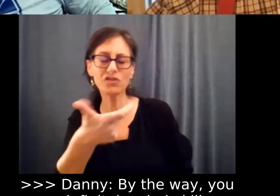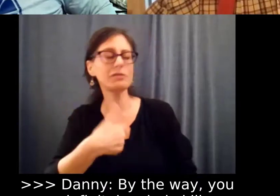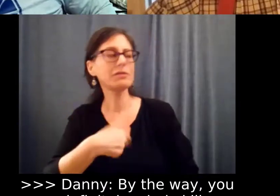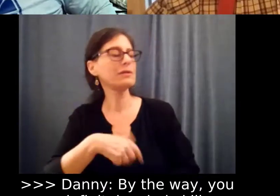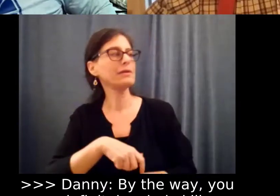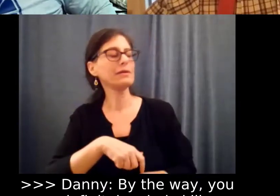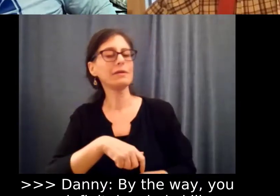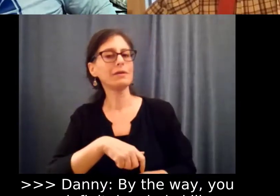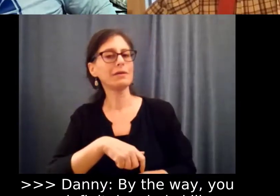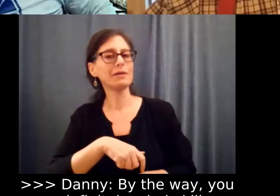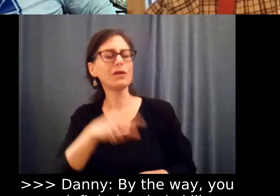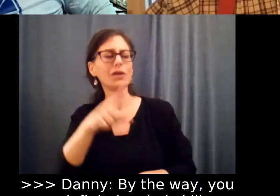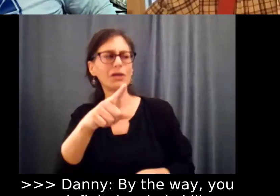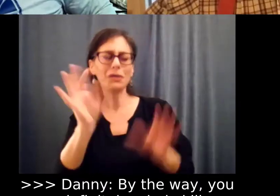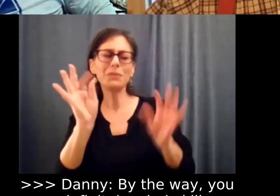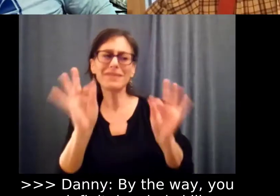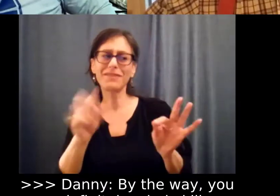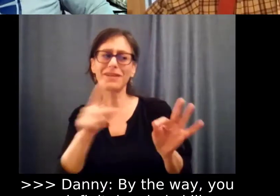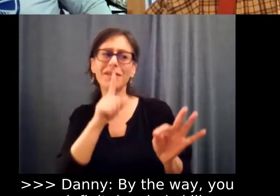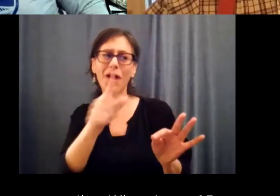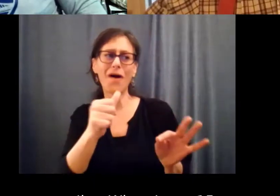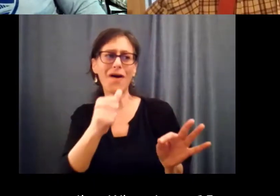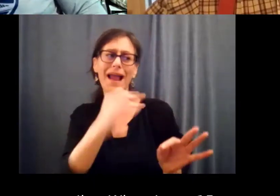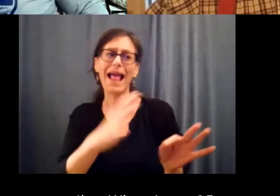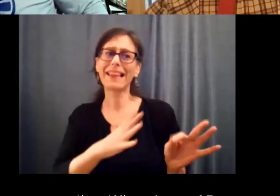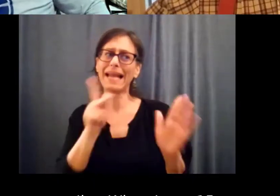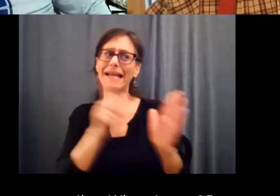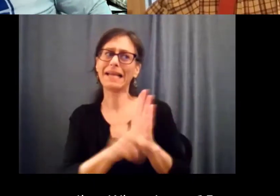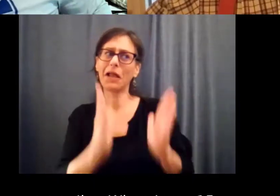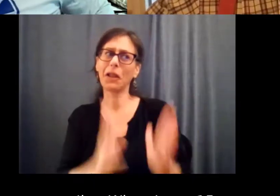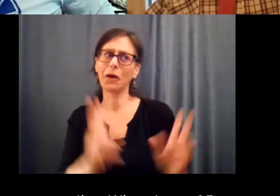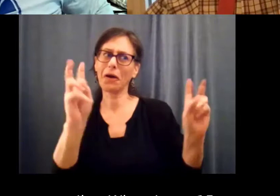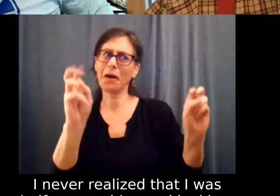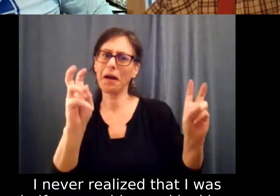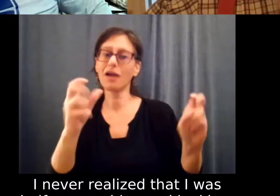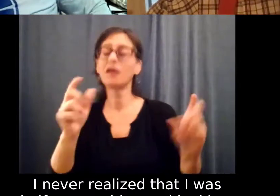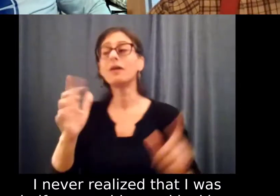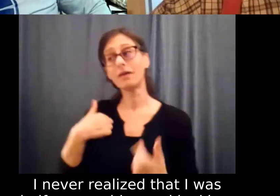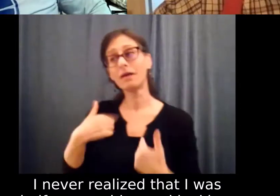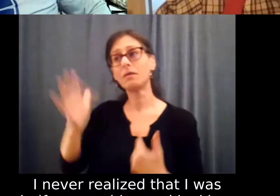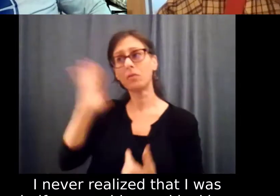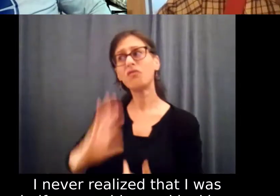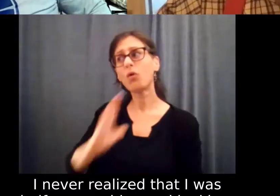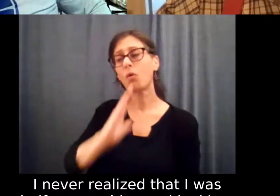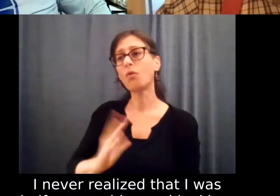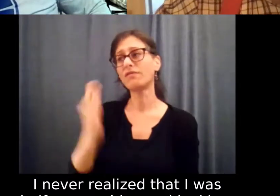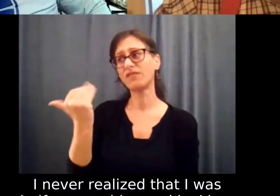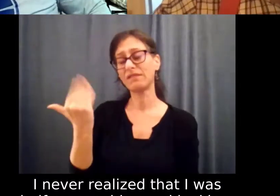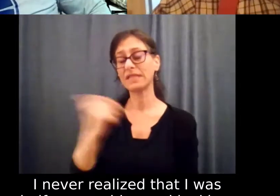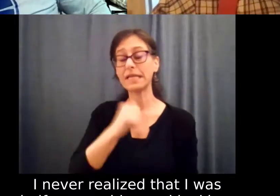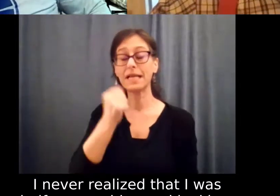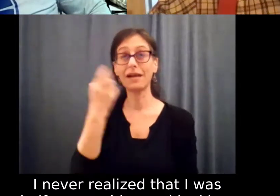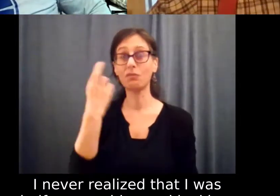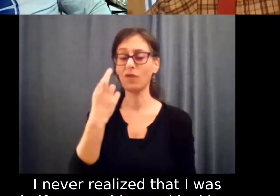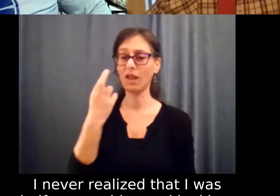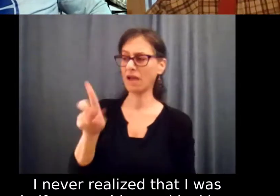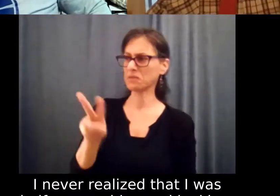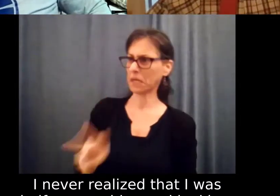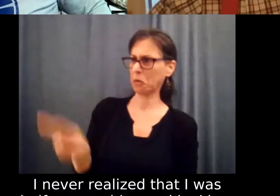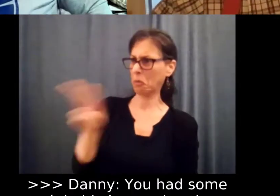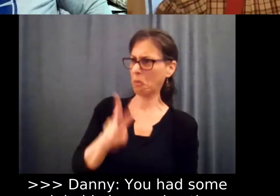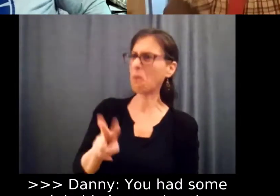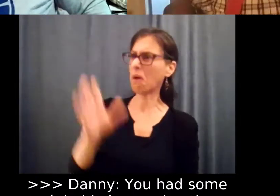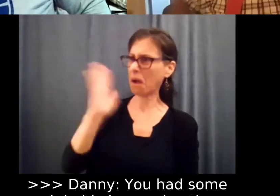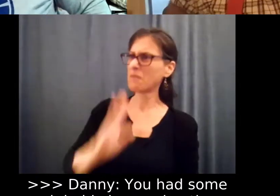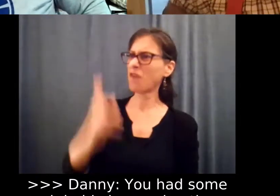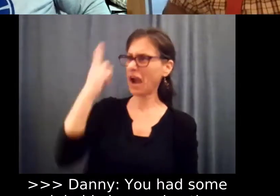you're definitely a lady killer. When I was 15, I never realized that I was like halfway reasonably good